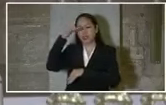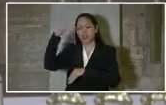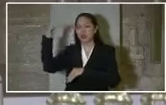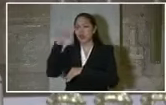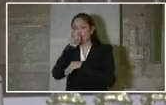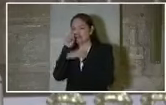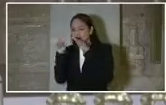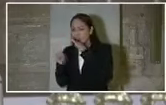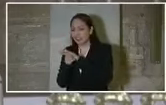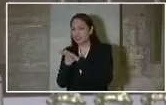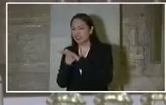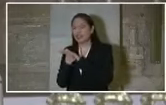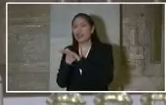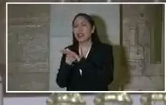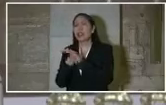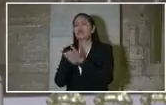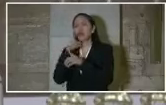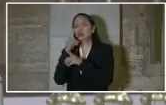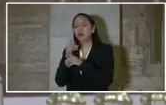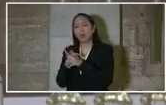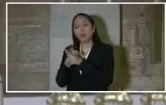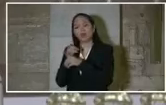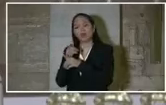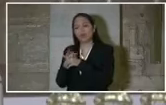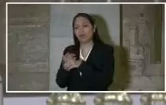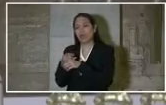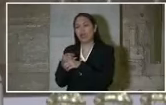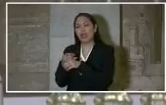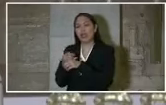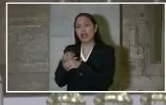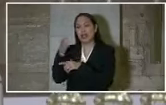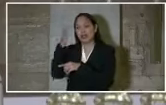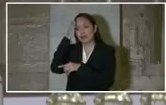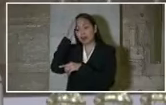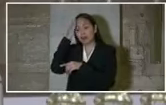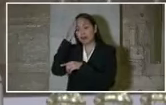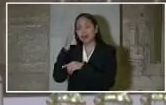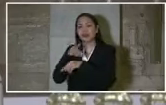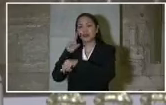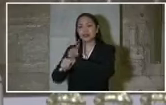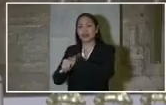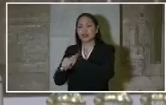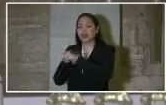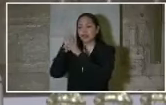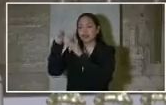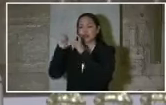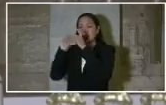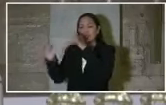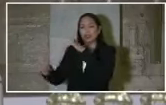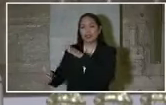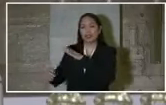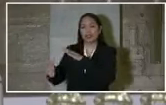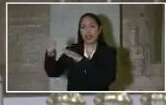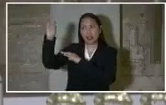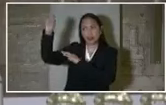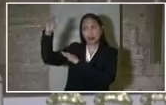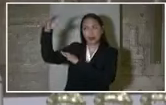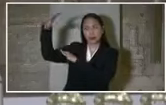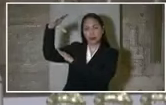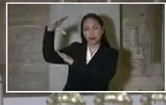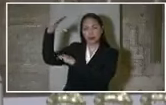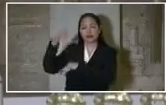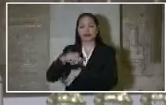ascertained from them the time of the star's appearance. he sent them to Bethlehem and